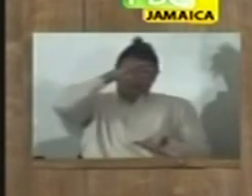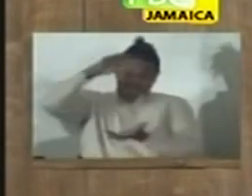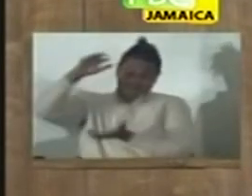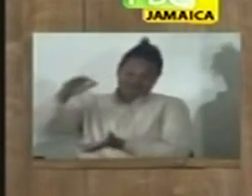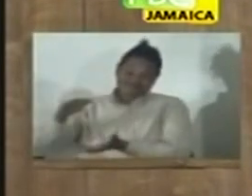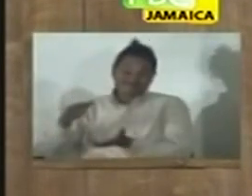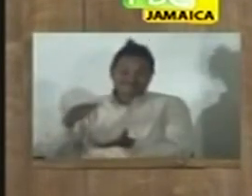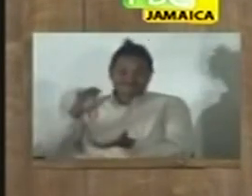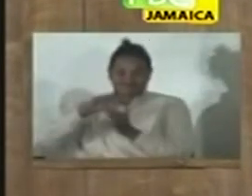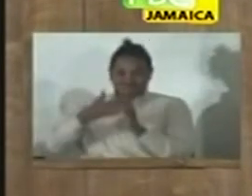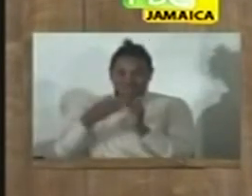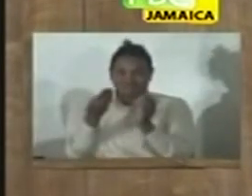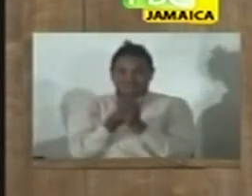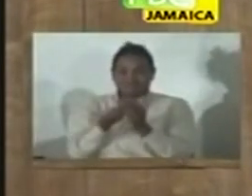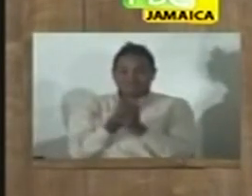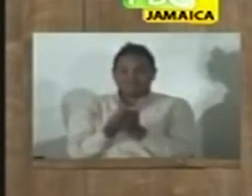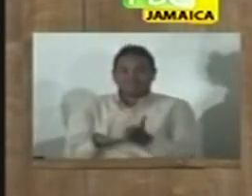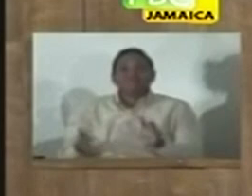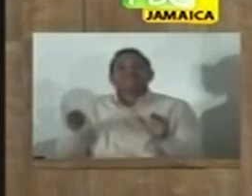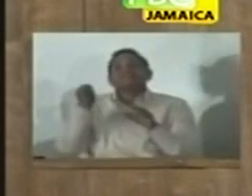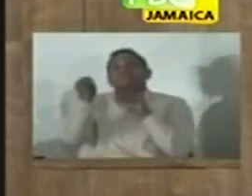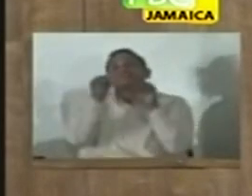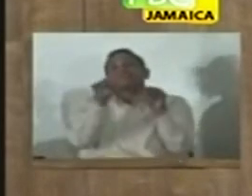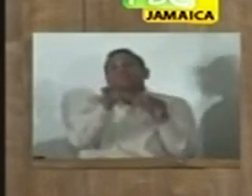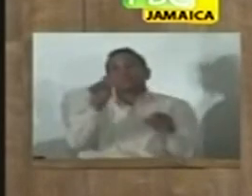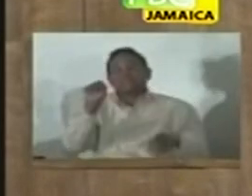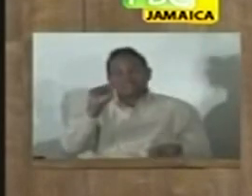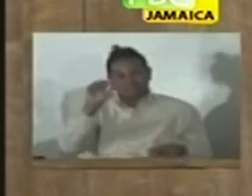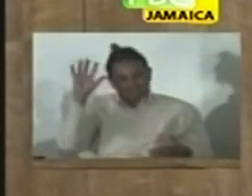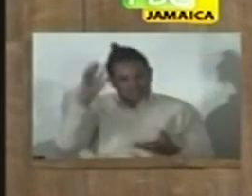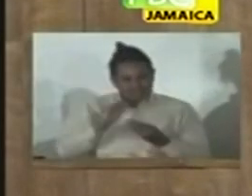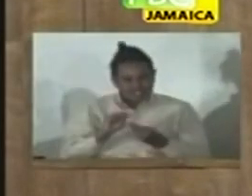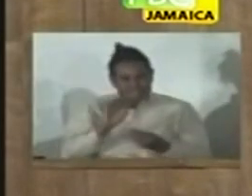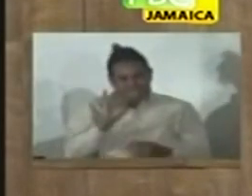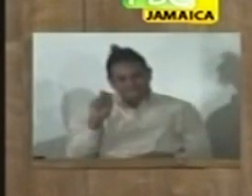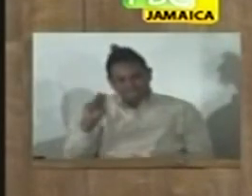We need to ensure that some of it